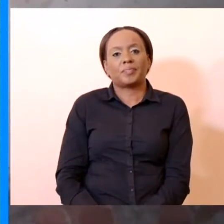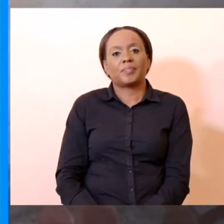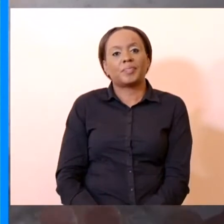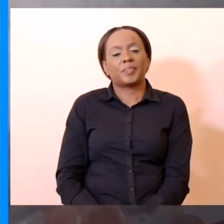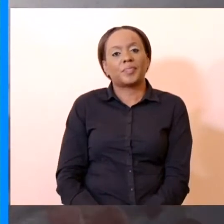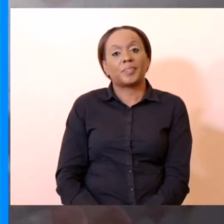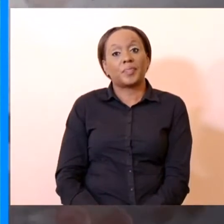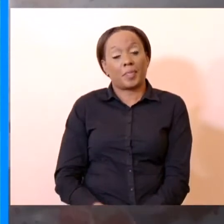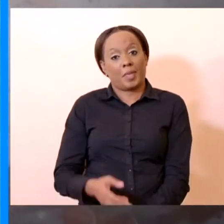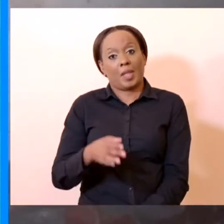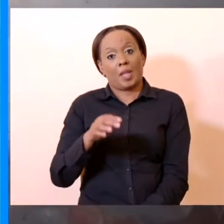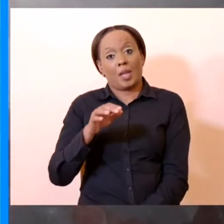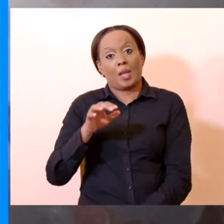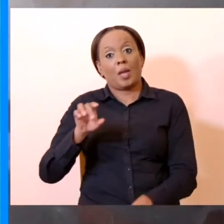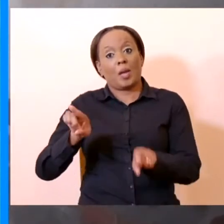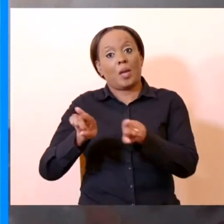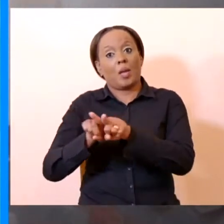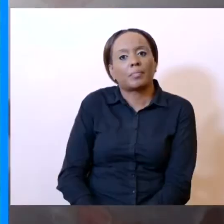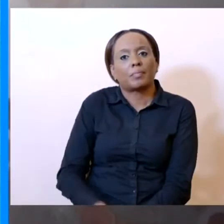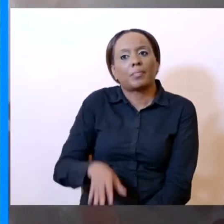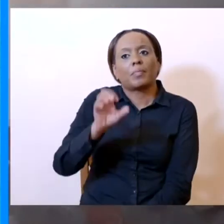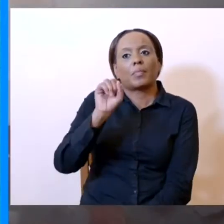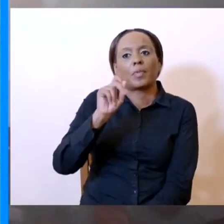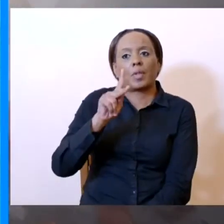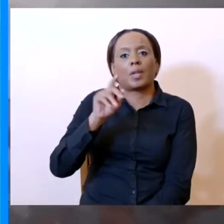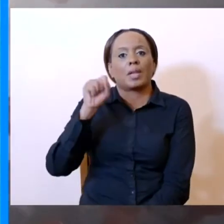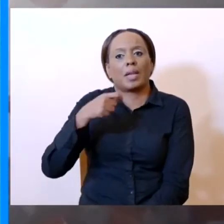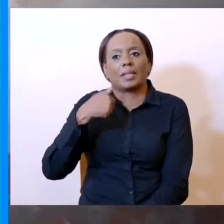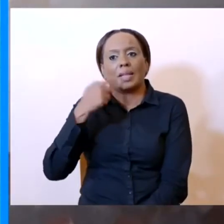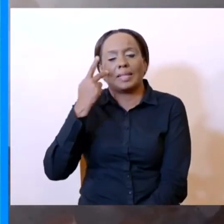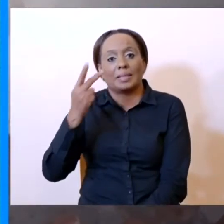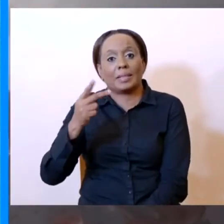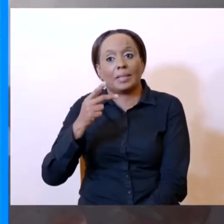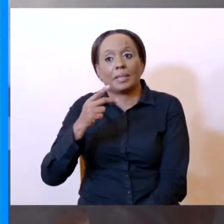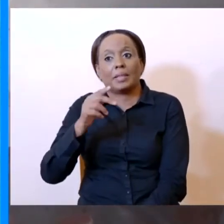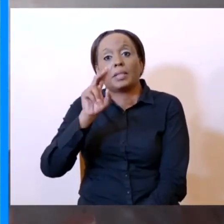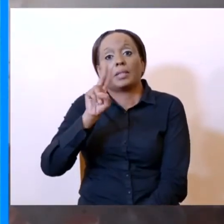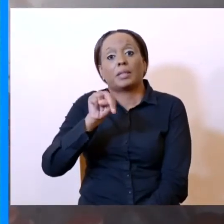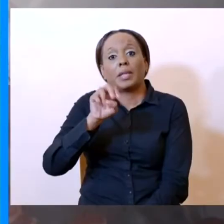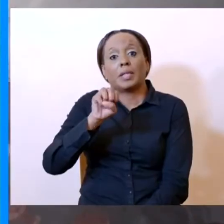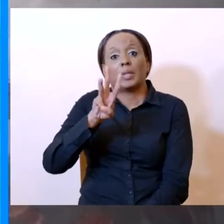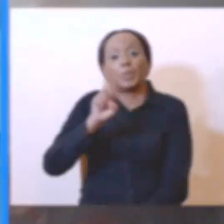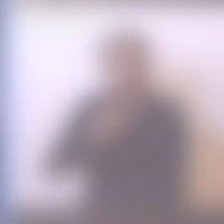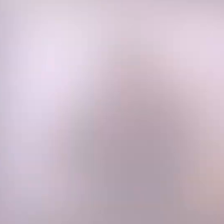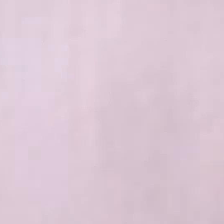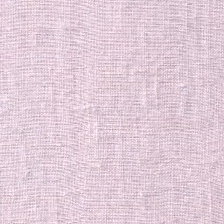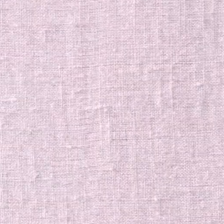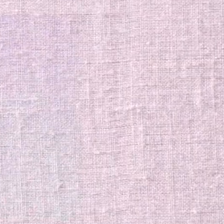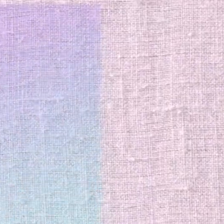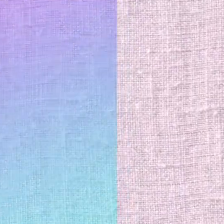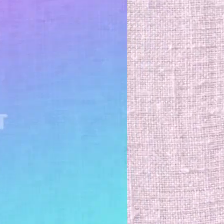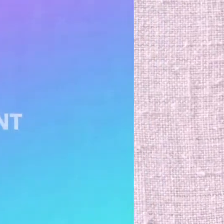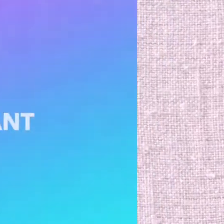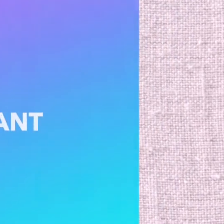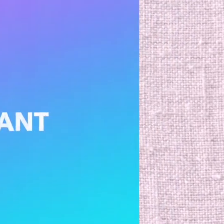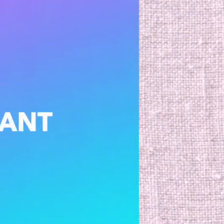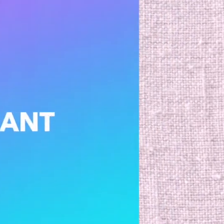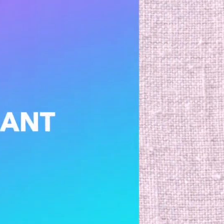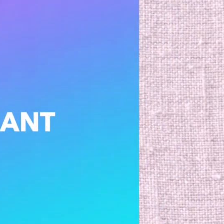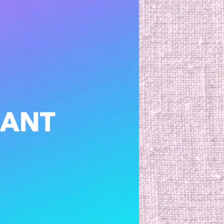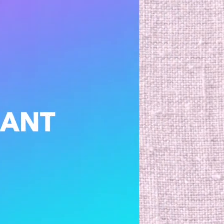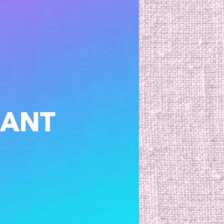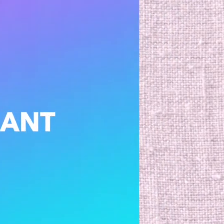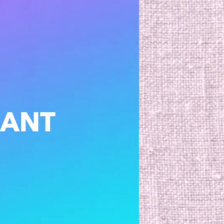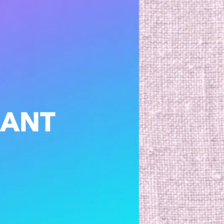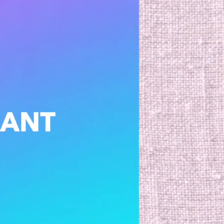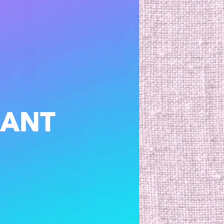that it might also decrease the transmission. I've seen the news report. I haven't seen the data specifically, but from the news report, just to recap,